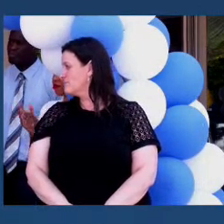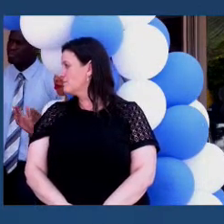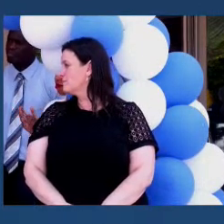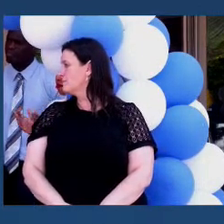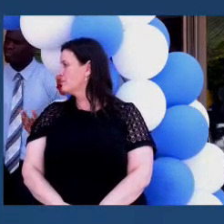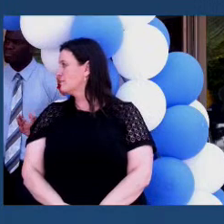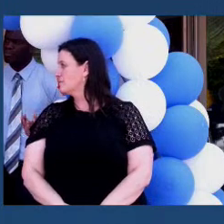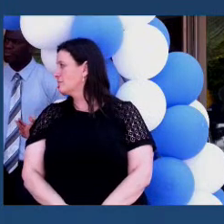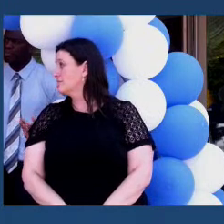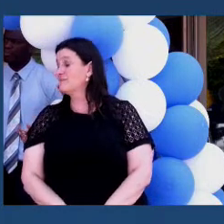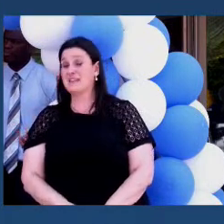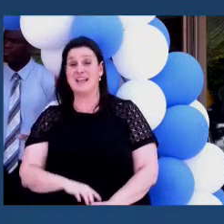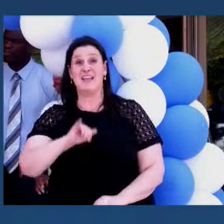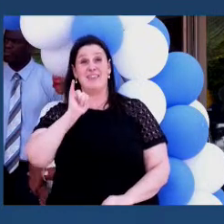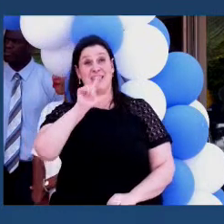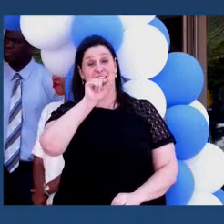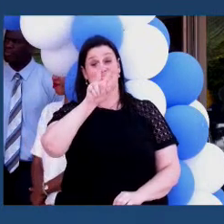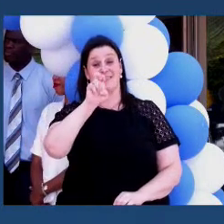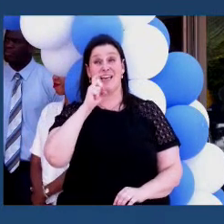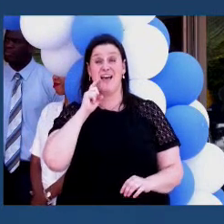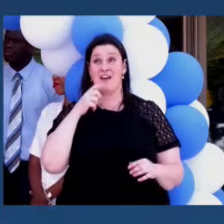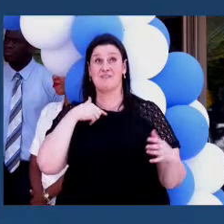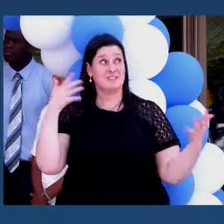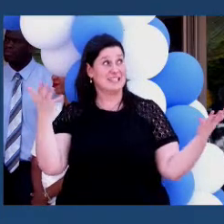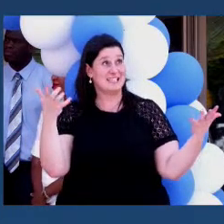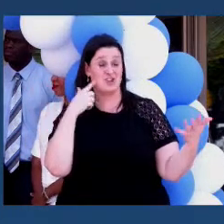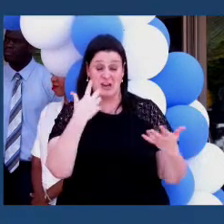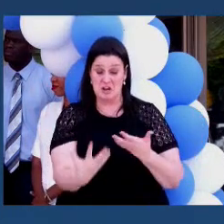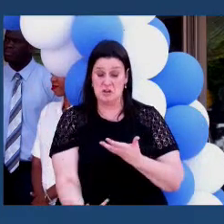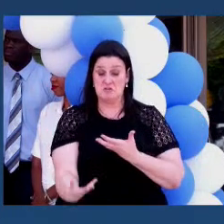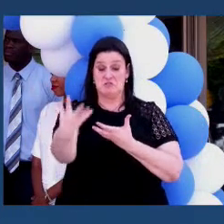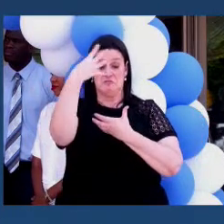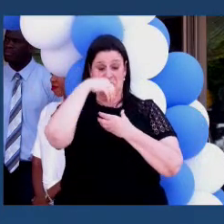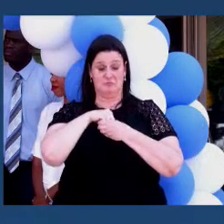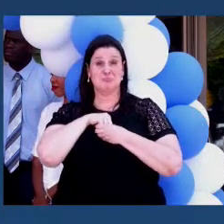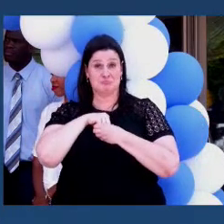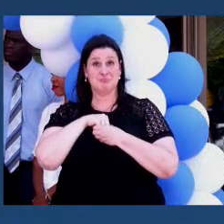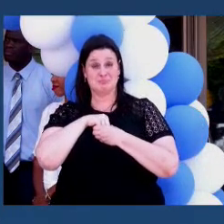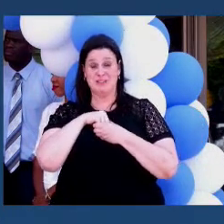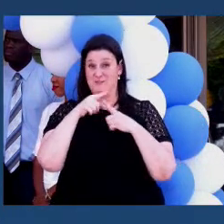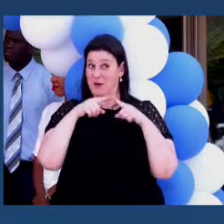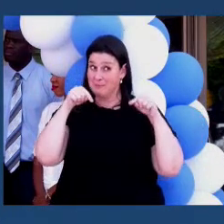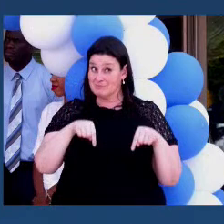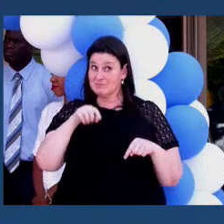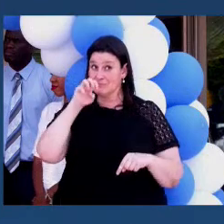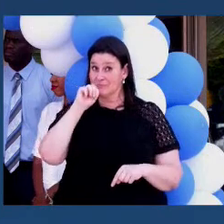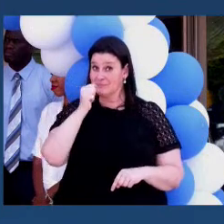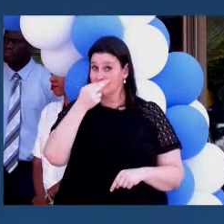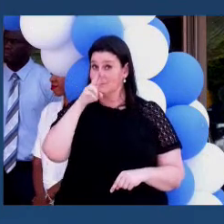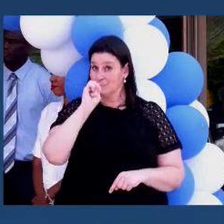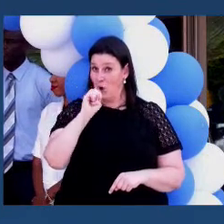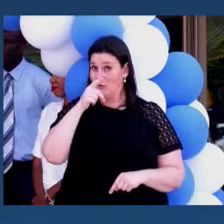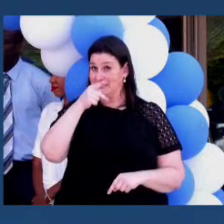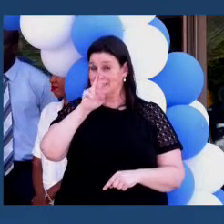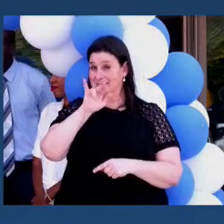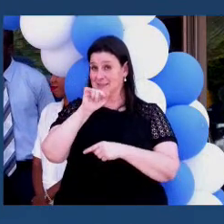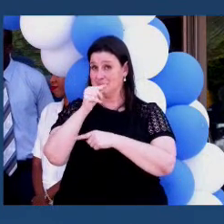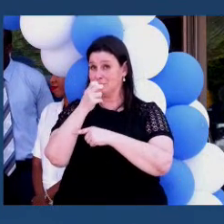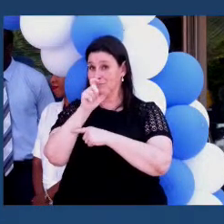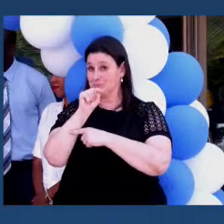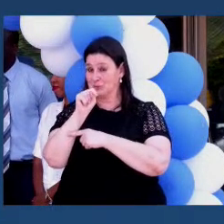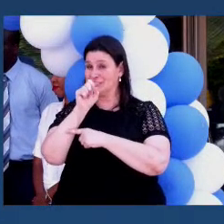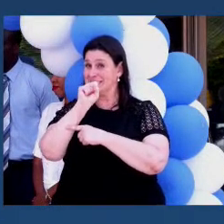They will carry that love that they received from the Maurice Pritchett Senior